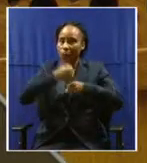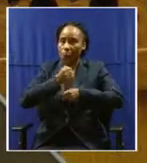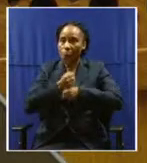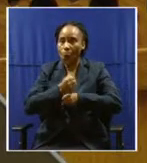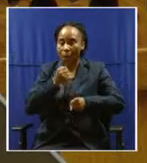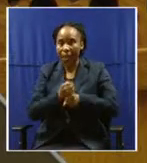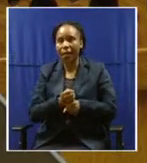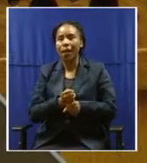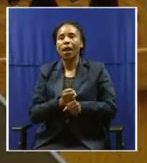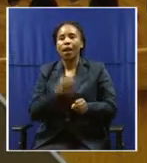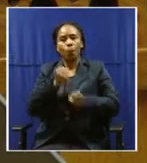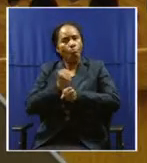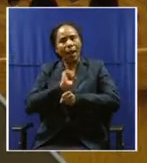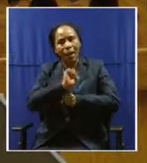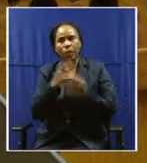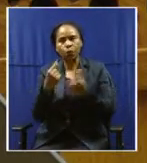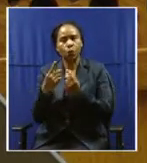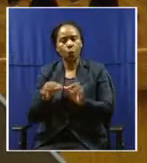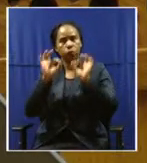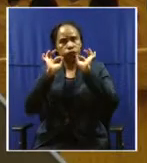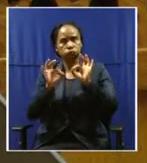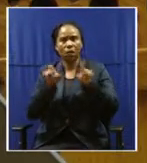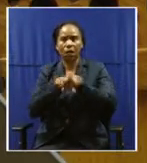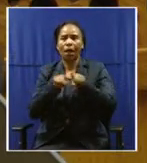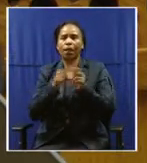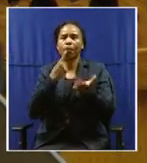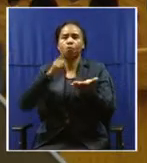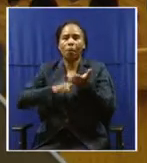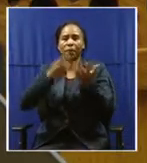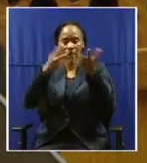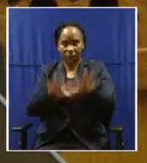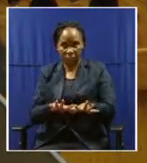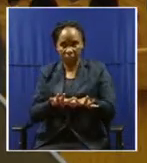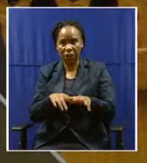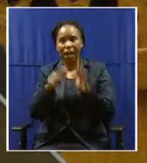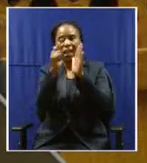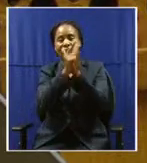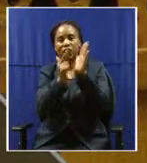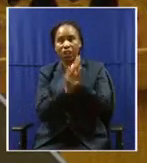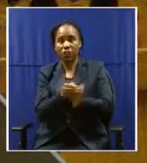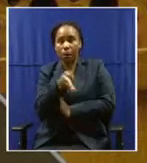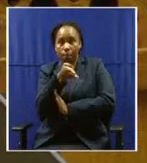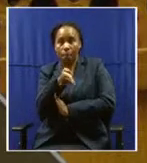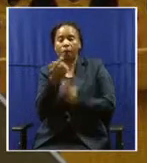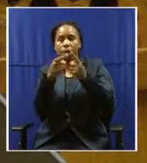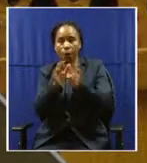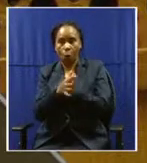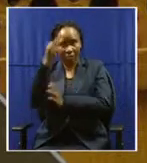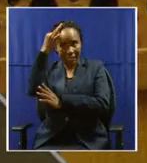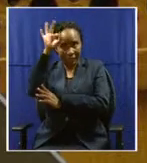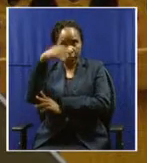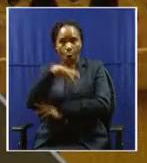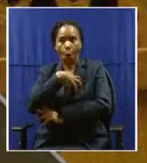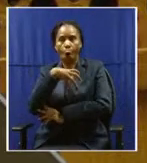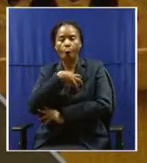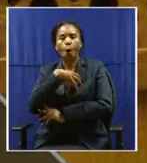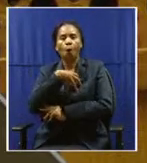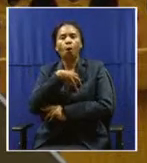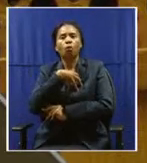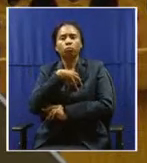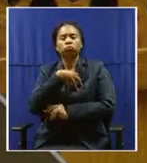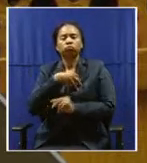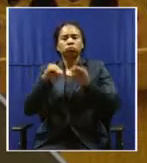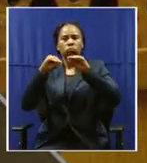and development. Overarching legislation for state-owned enterprises will be tabled in Cabinet